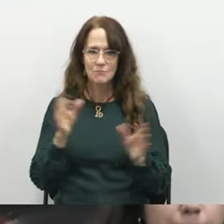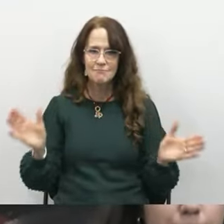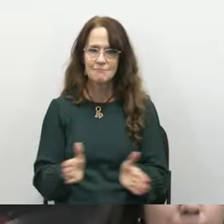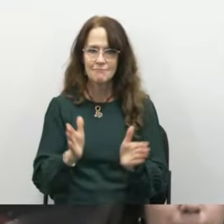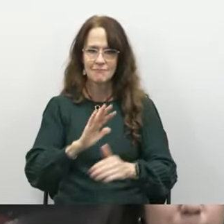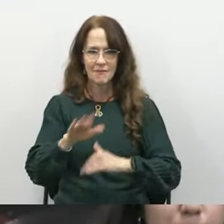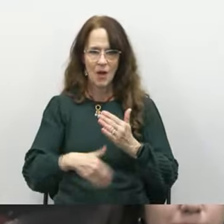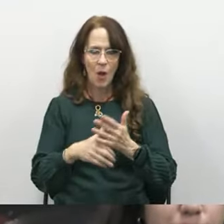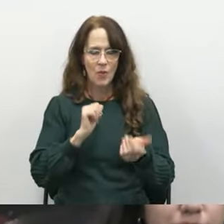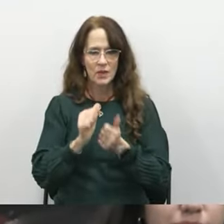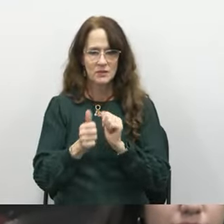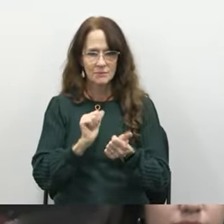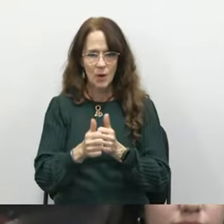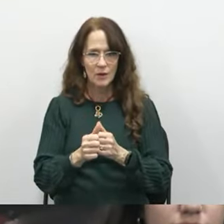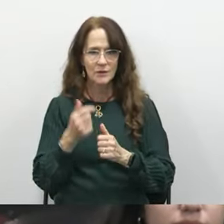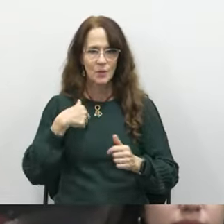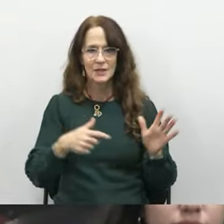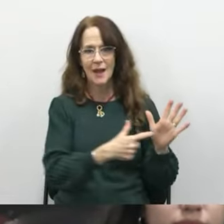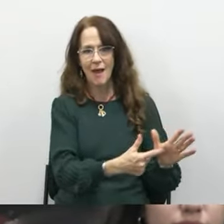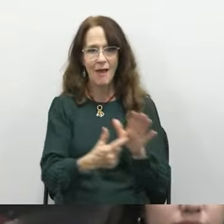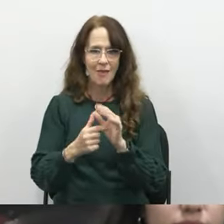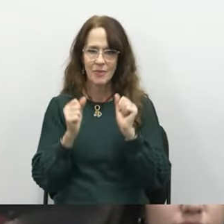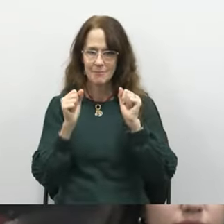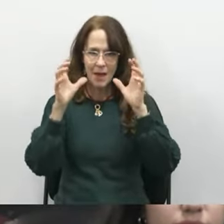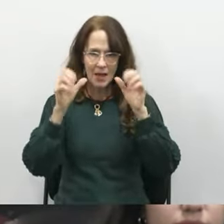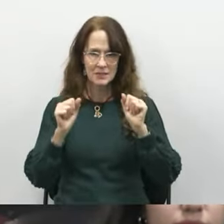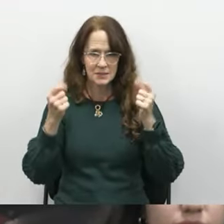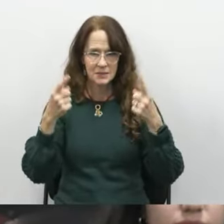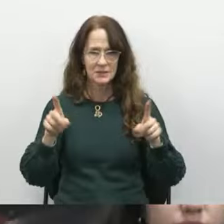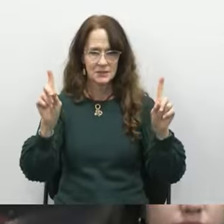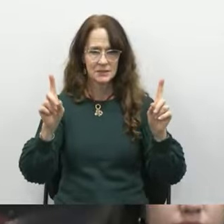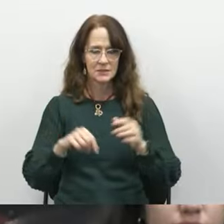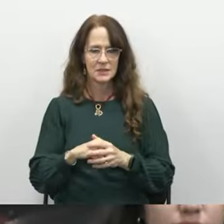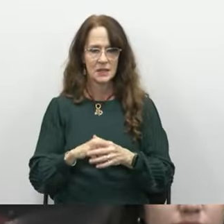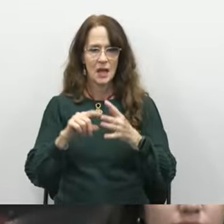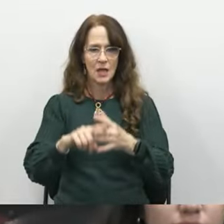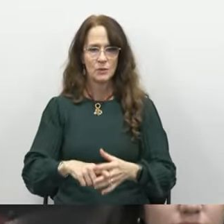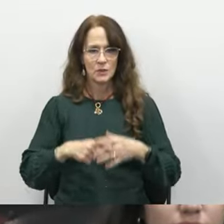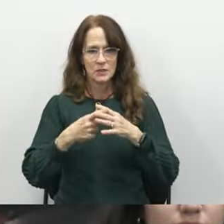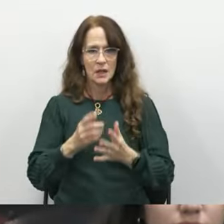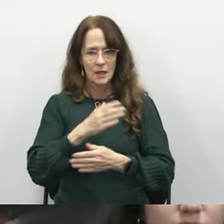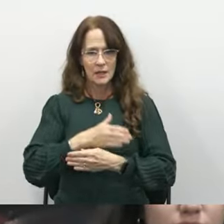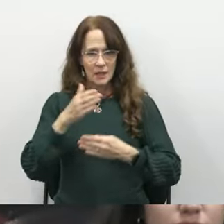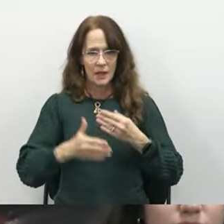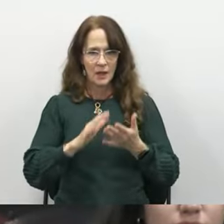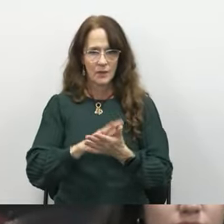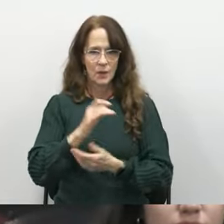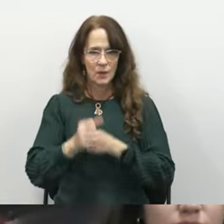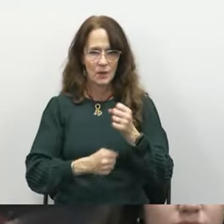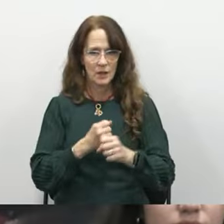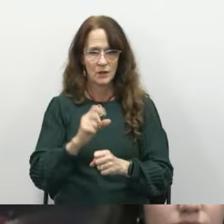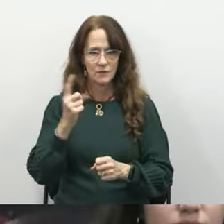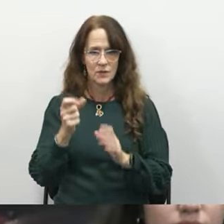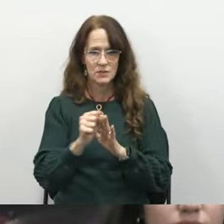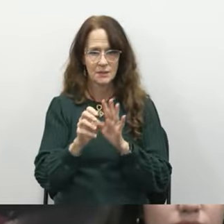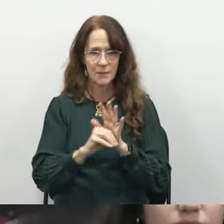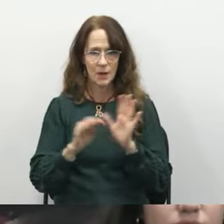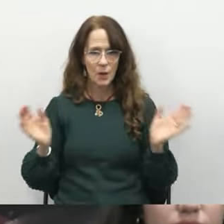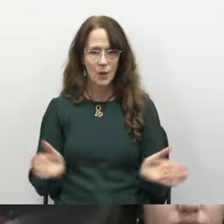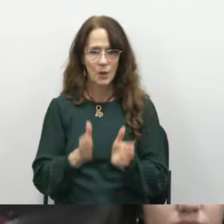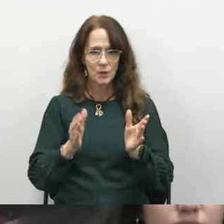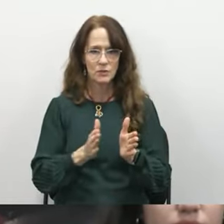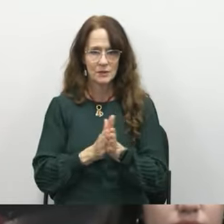going on campus, that way we can highlight all of their amazing achievements. As we are starting to wrap up this school year's first semester, to keep the encouraging